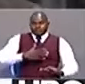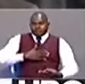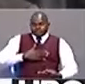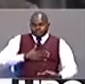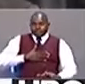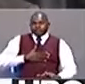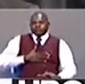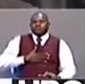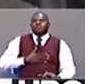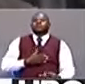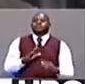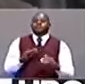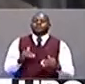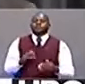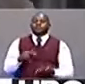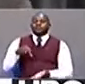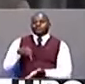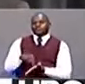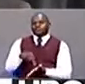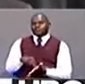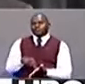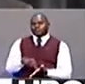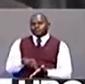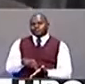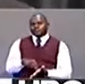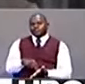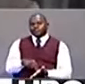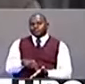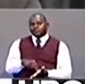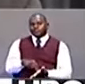behalf, I rise